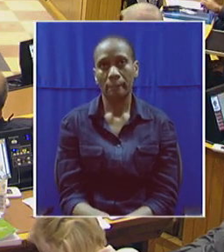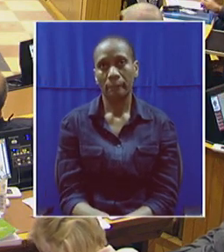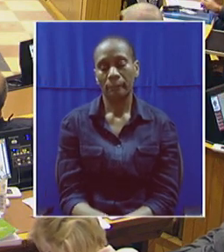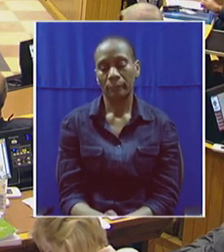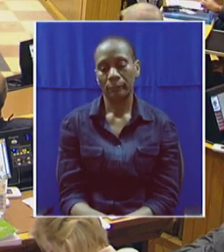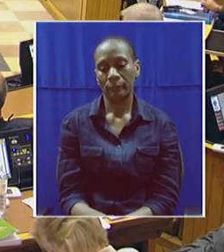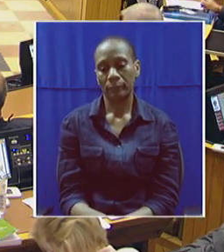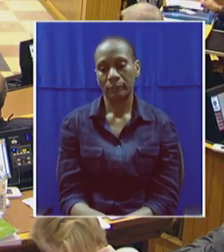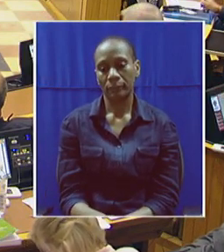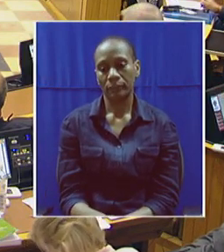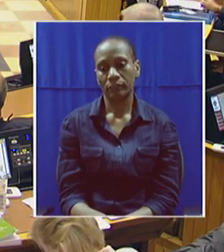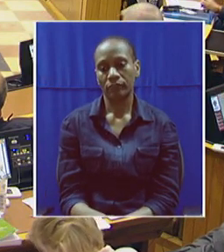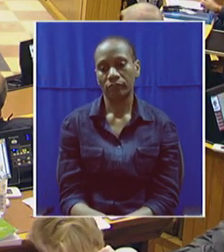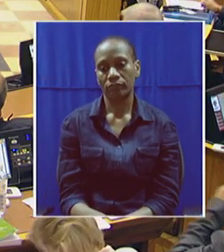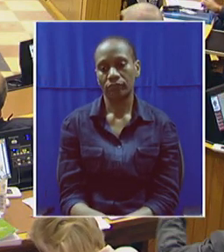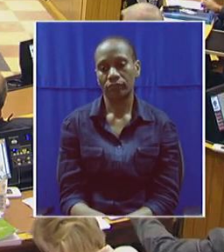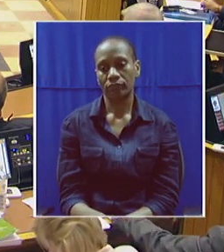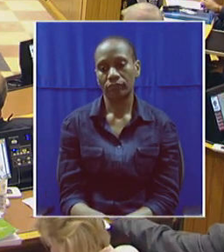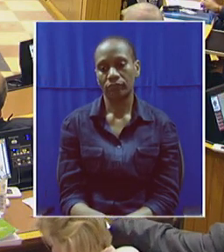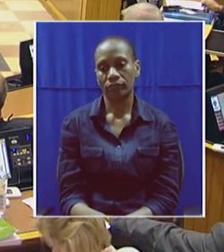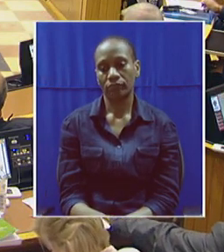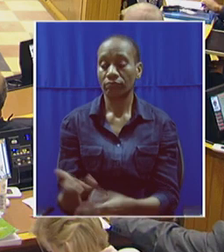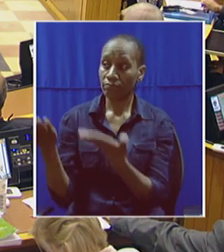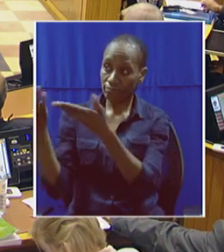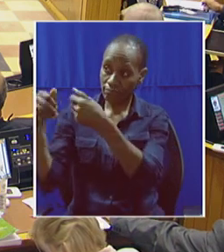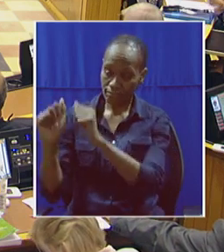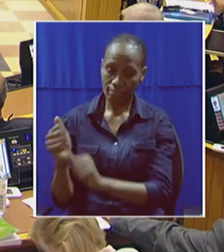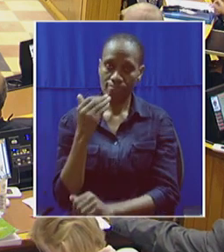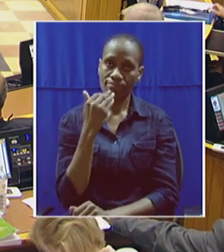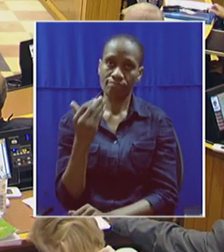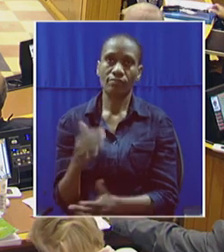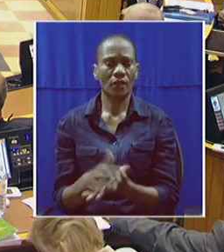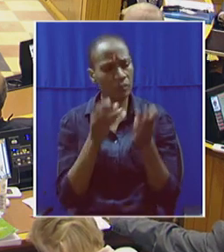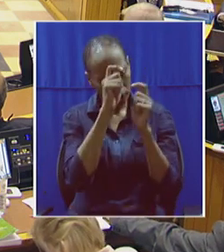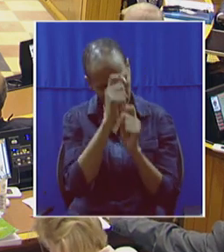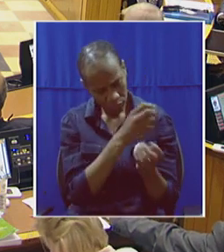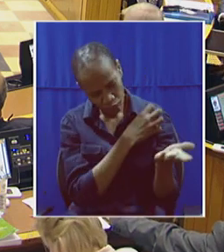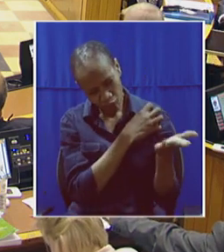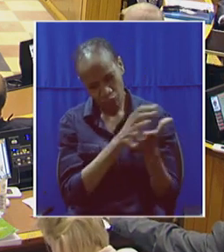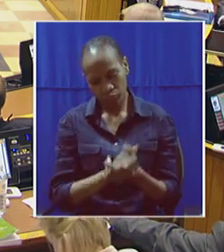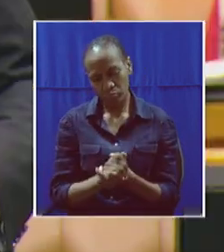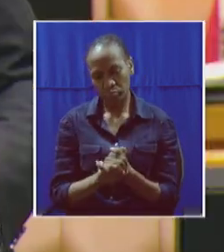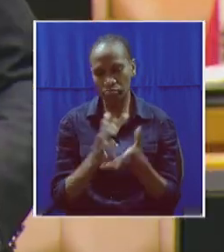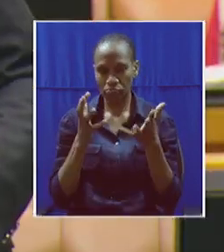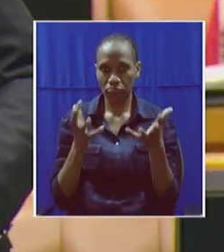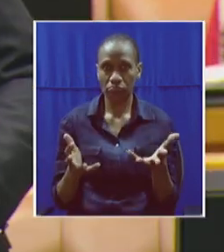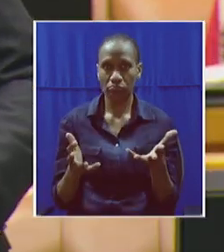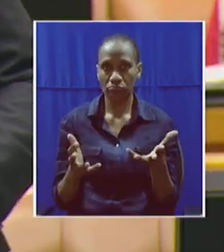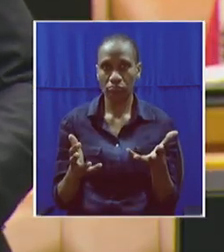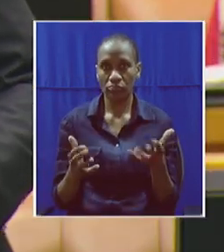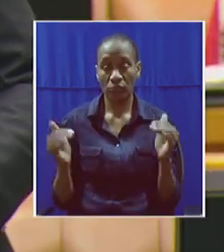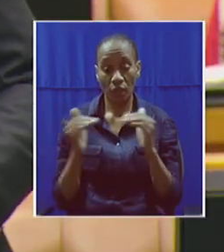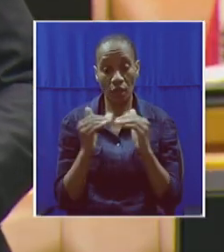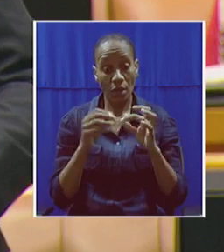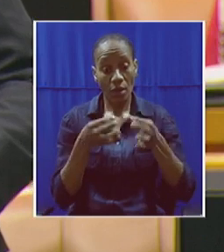shanga thank you very much uh house chair honorable Minister the econic payer